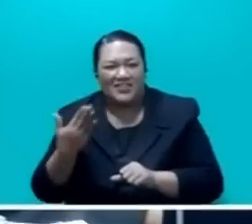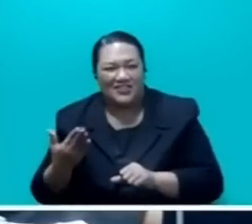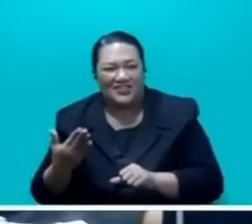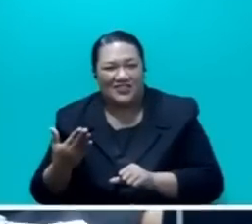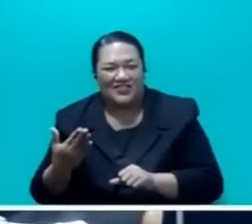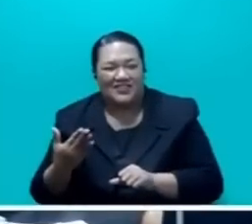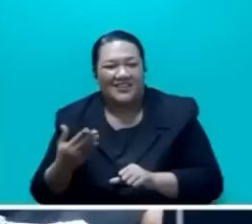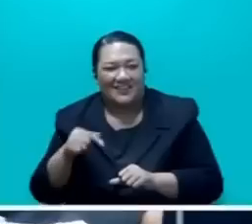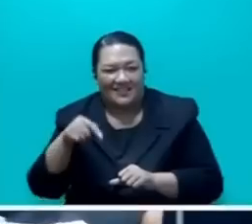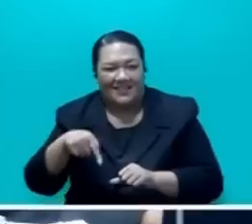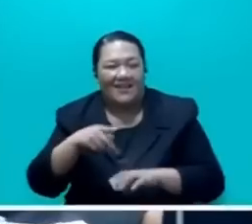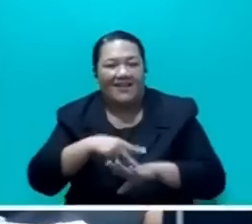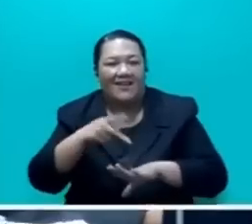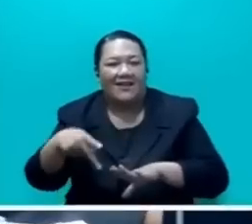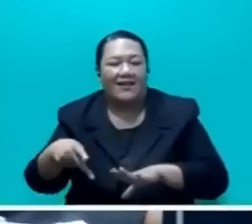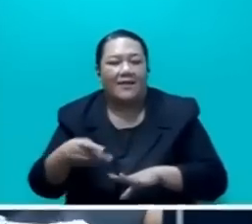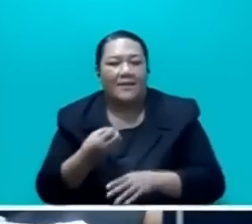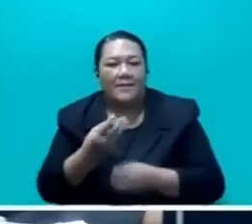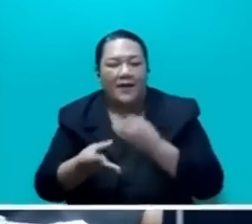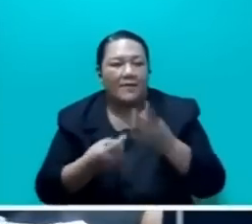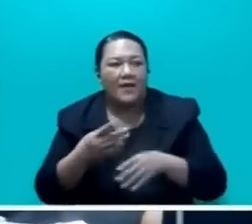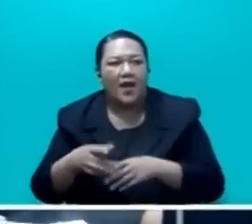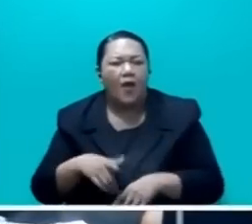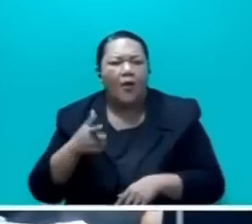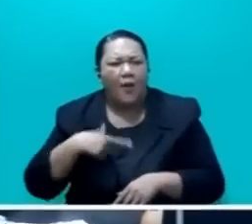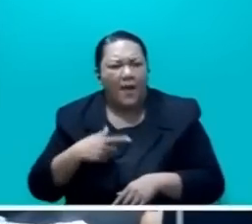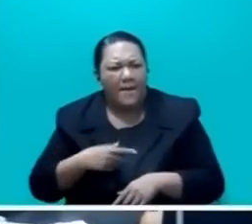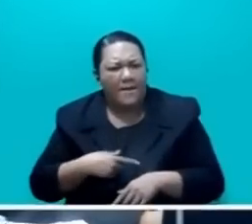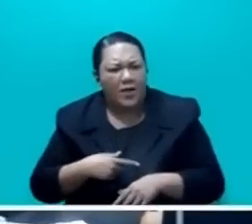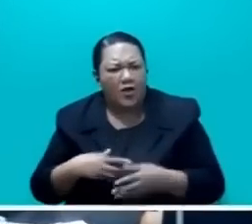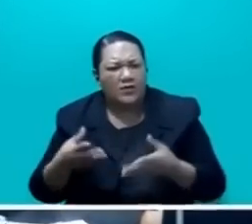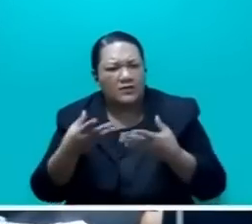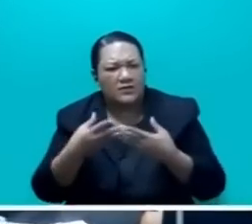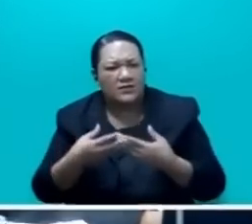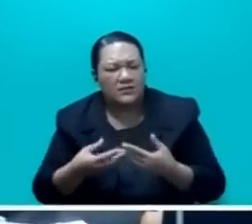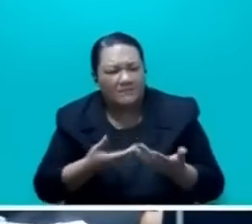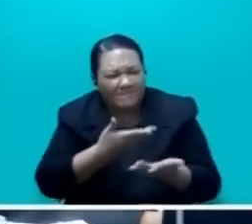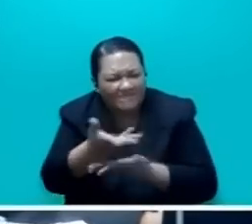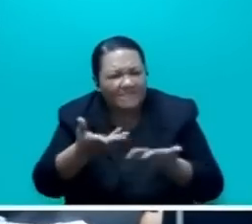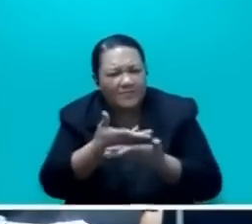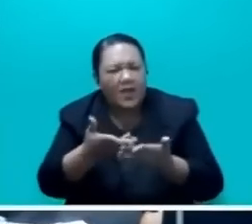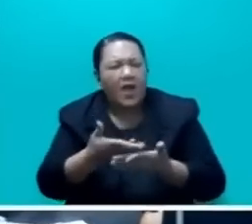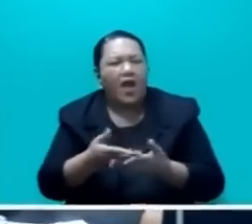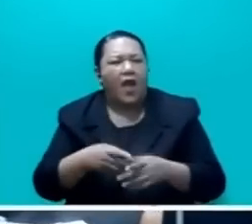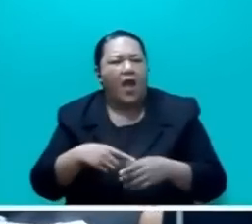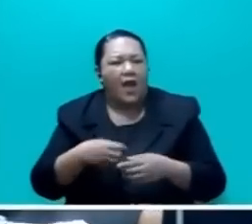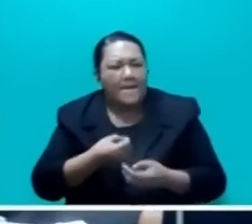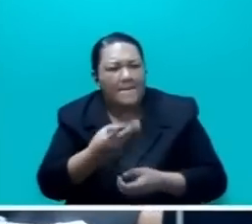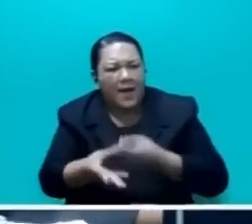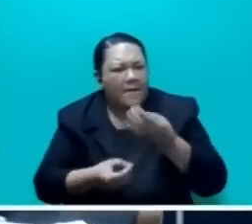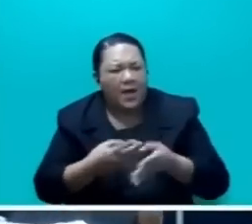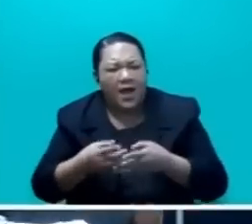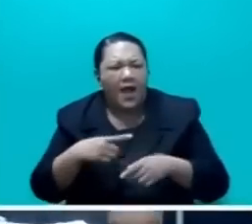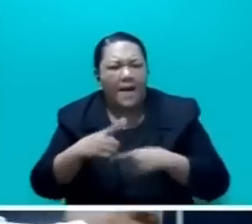need to embody a collective spirit of resilience and resolve and respect for every single person in Fiji, as well as the rights